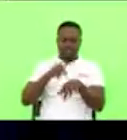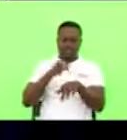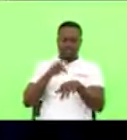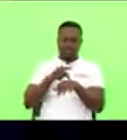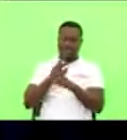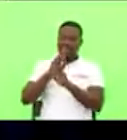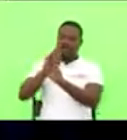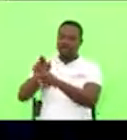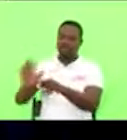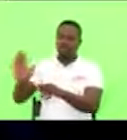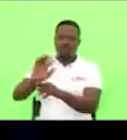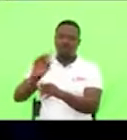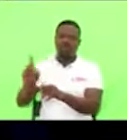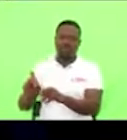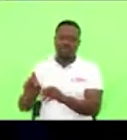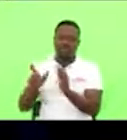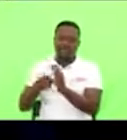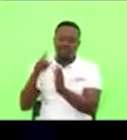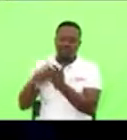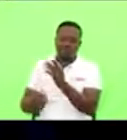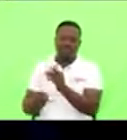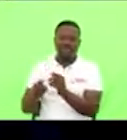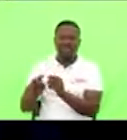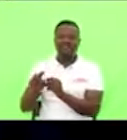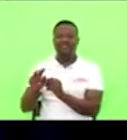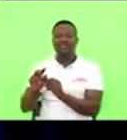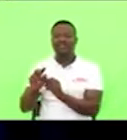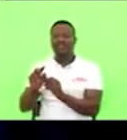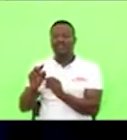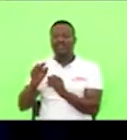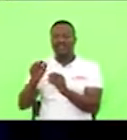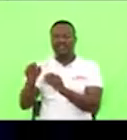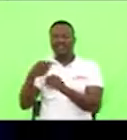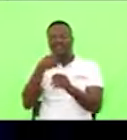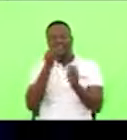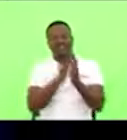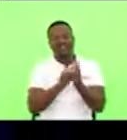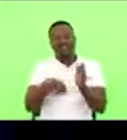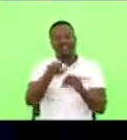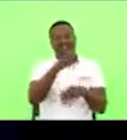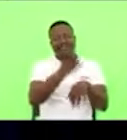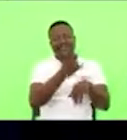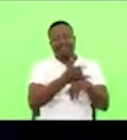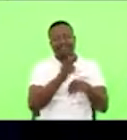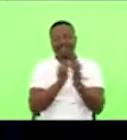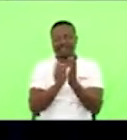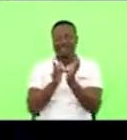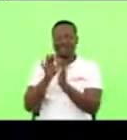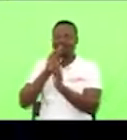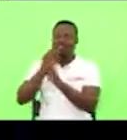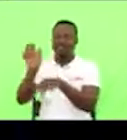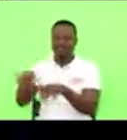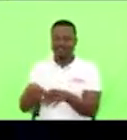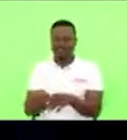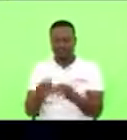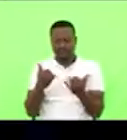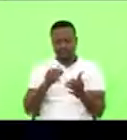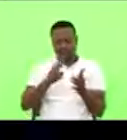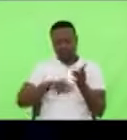question and what they were trying to say, that they were drunk. Let's go to verse 32.